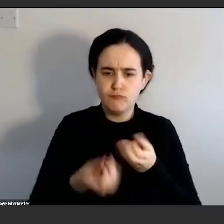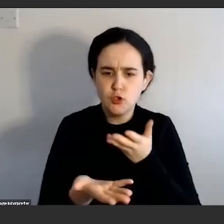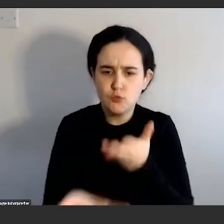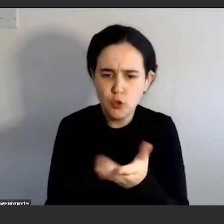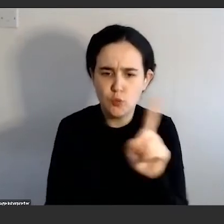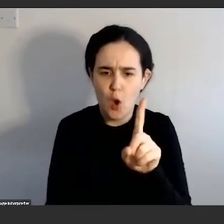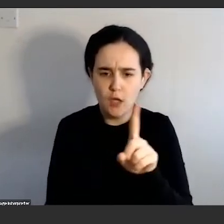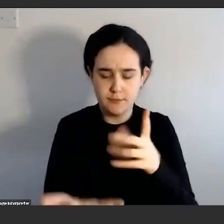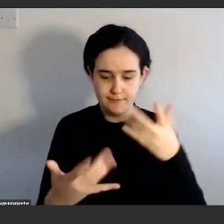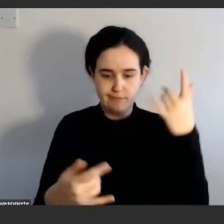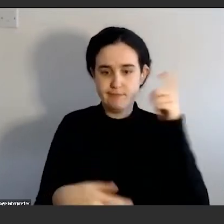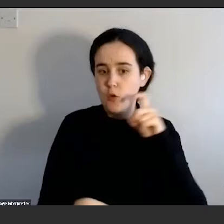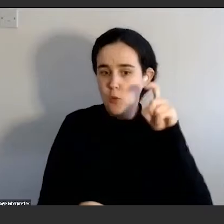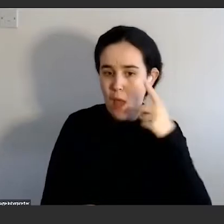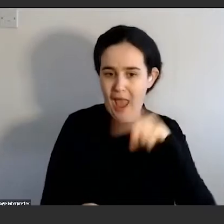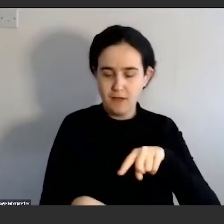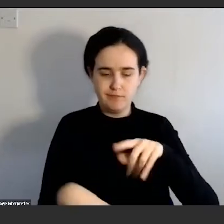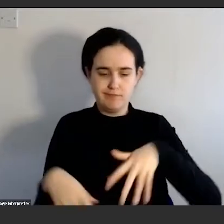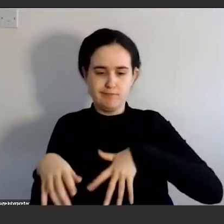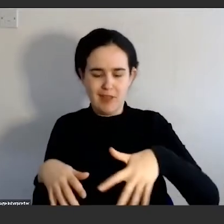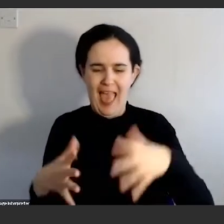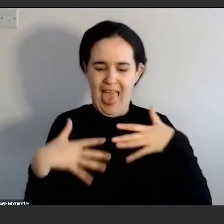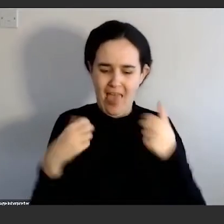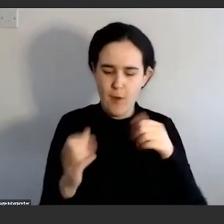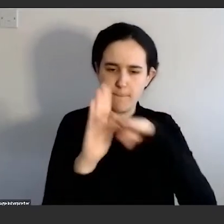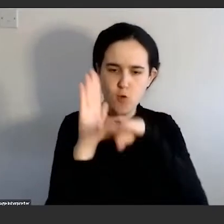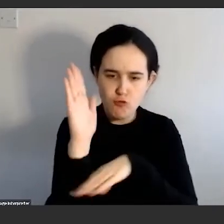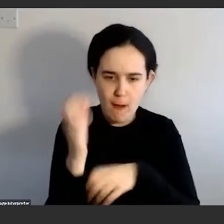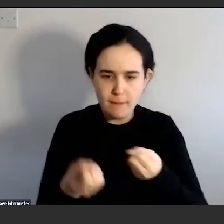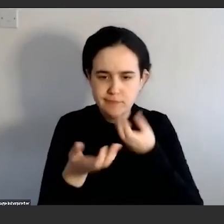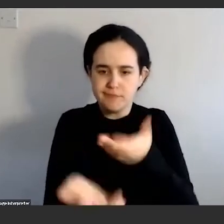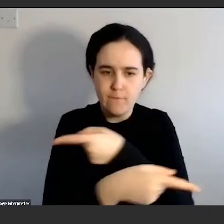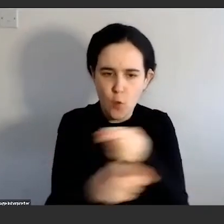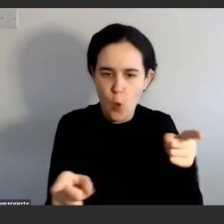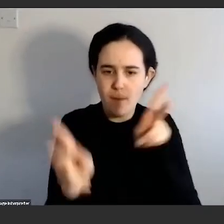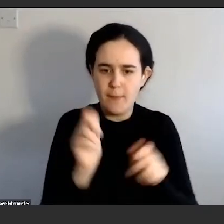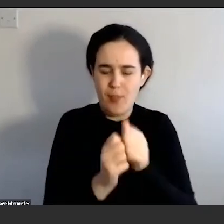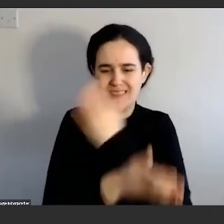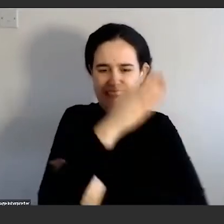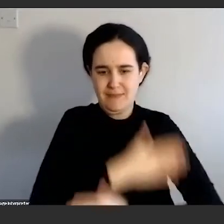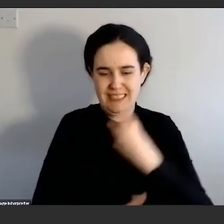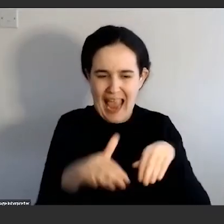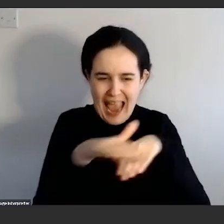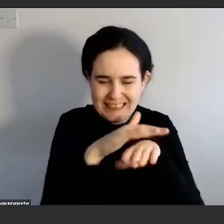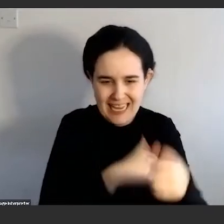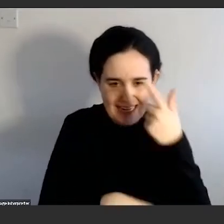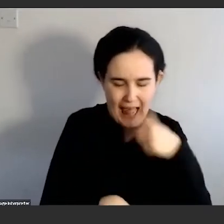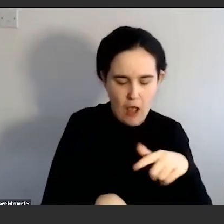full access to sexual and reproductive health services. And I say again, let's begin by challenging